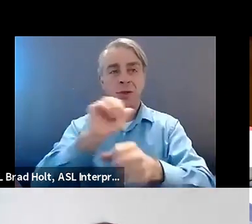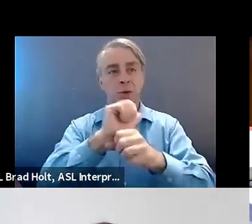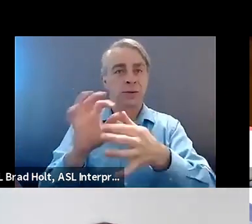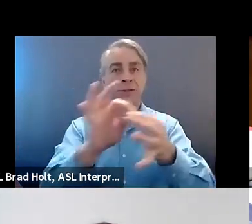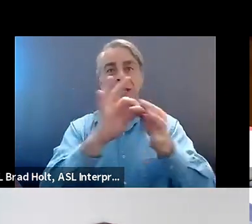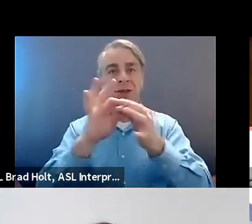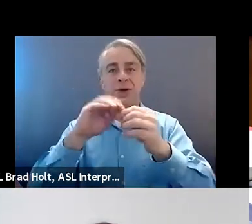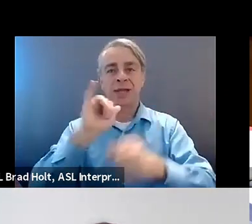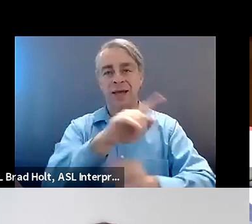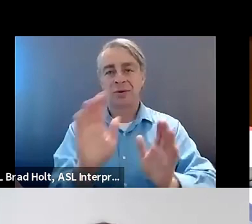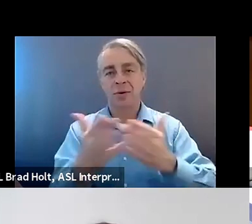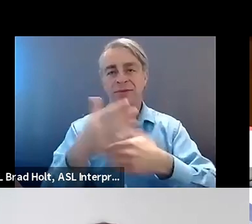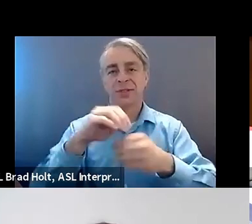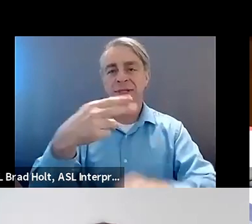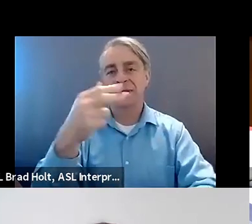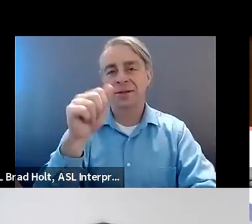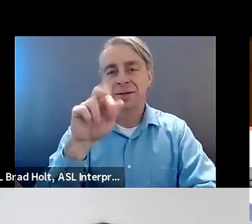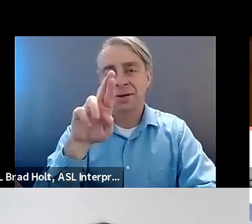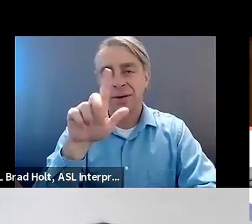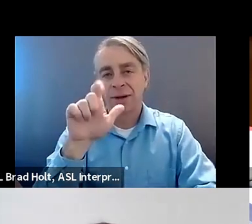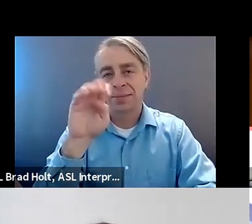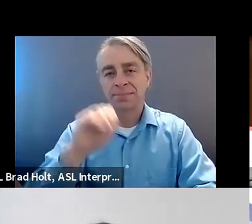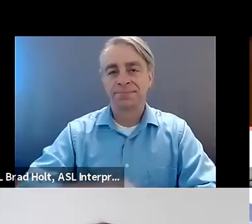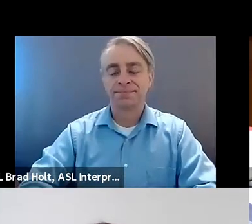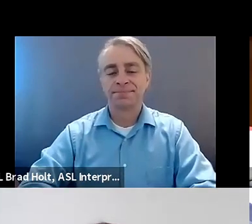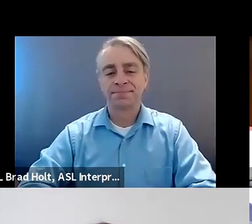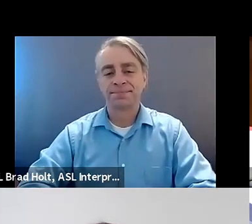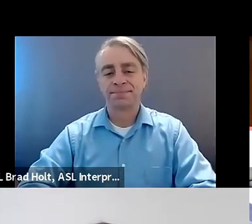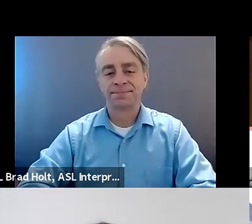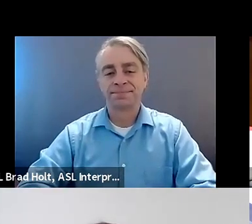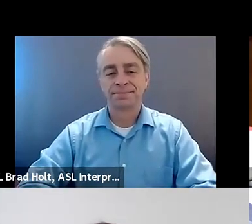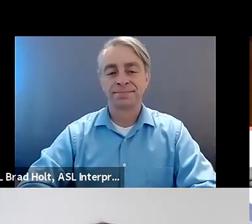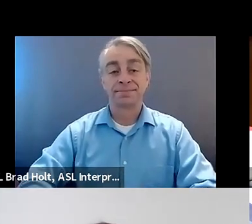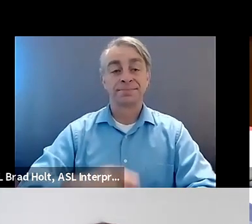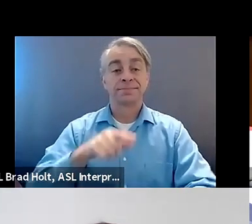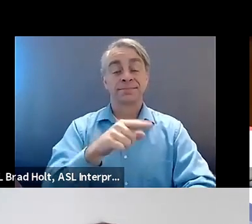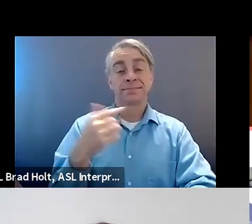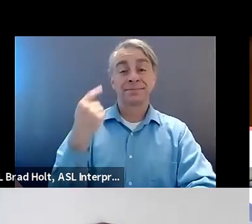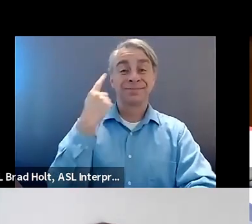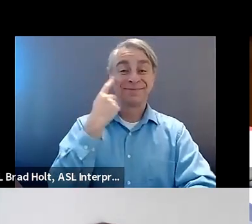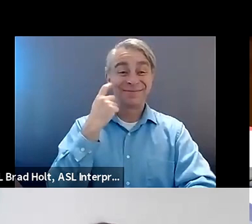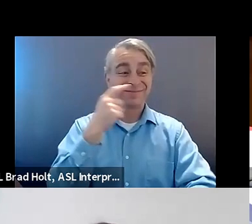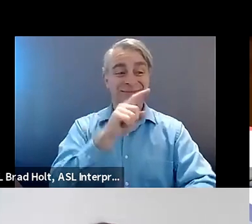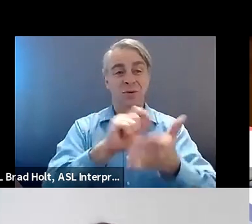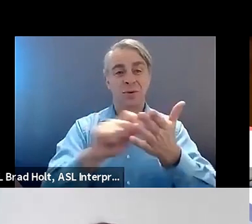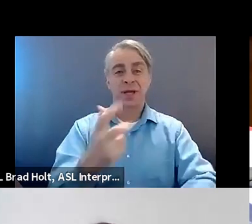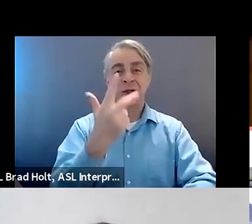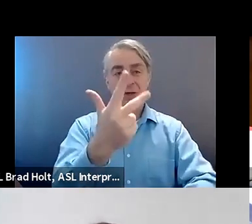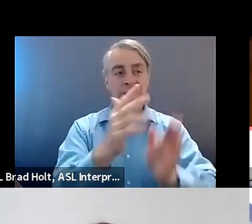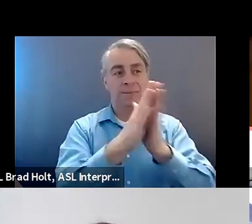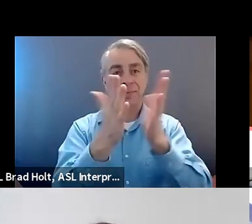the height of his career here, he has written a 3-volume intellectual memoir called